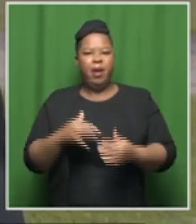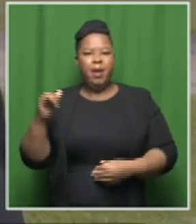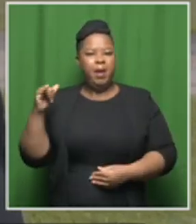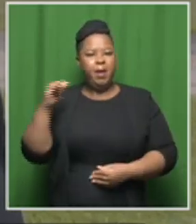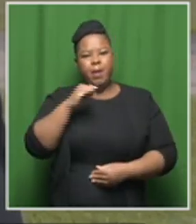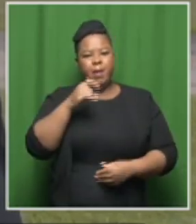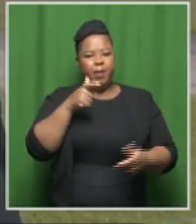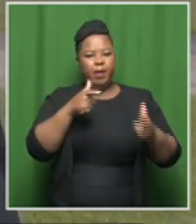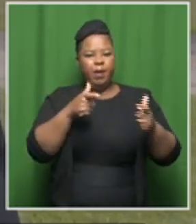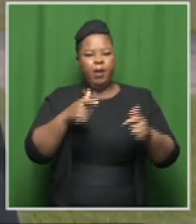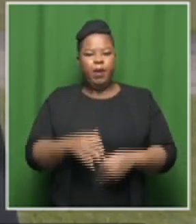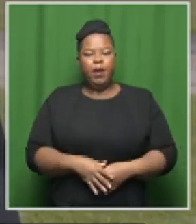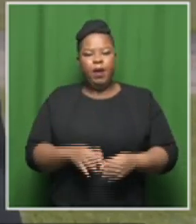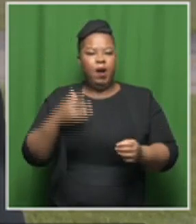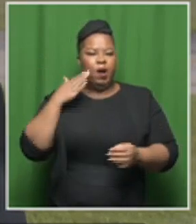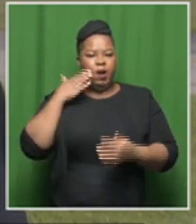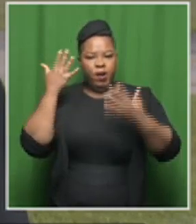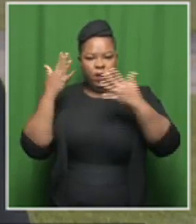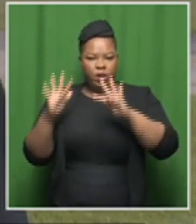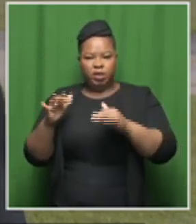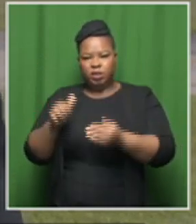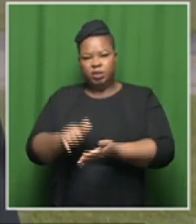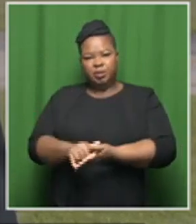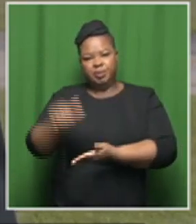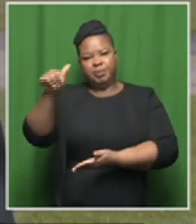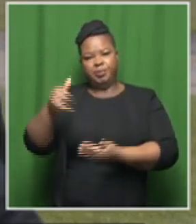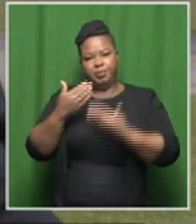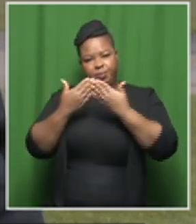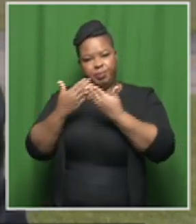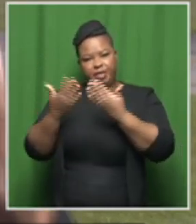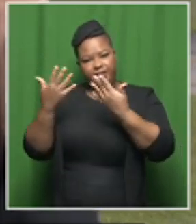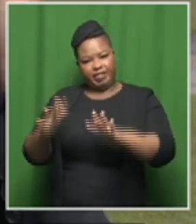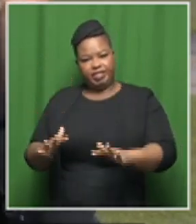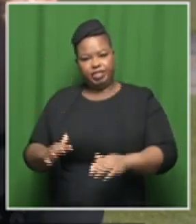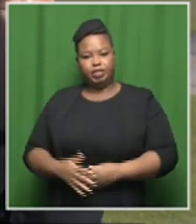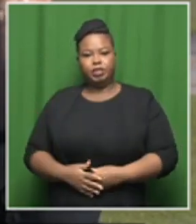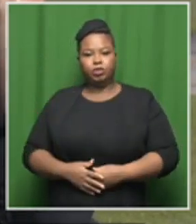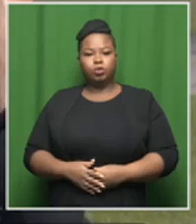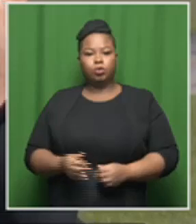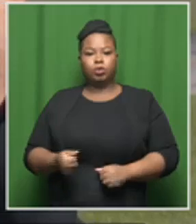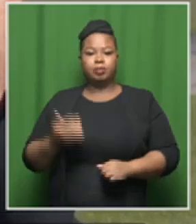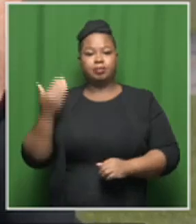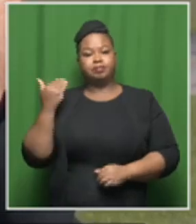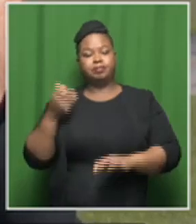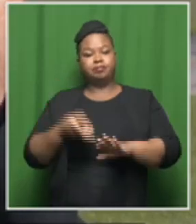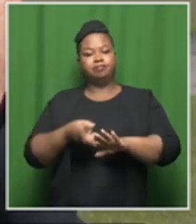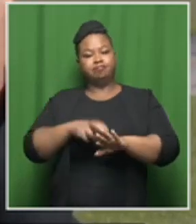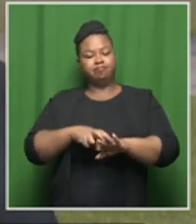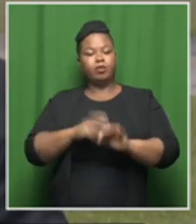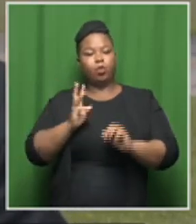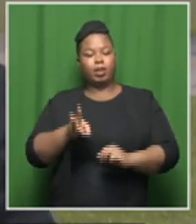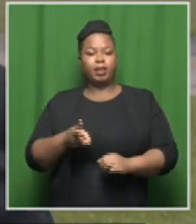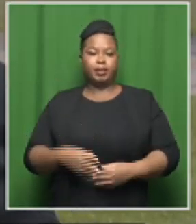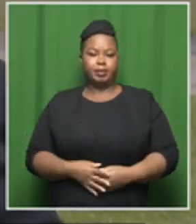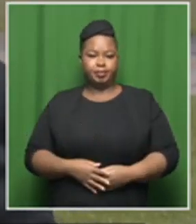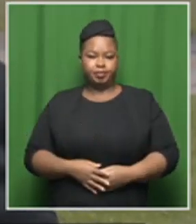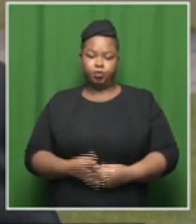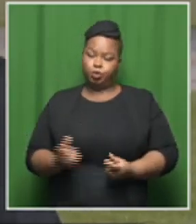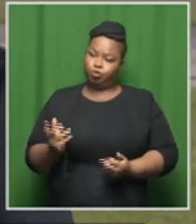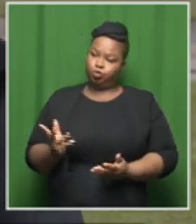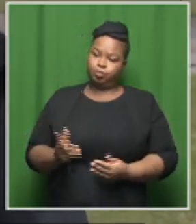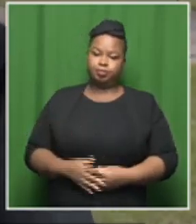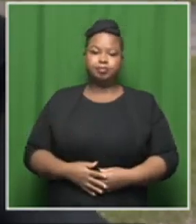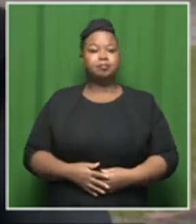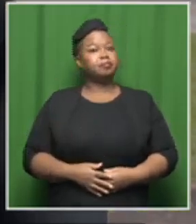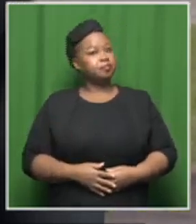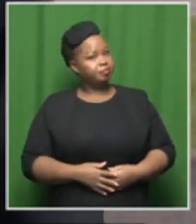Your first flight after you've done our full airline course will be with passengers in the back on the airline. That's what we do here.